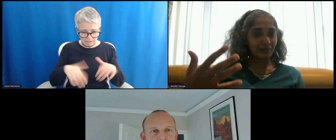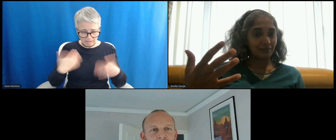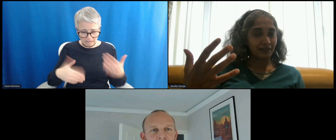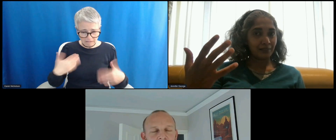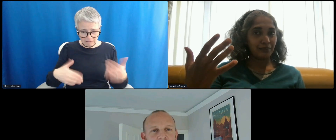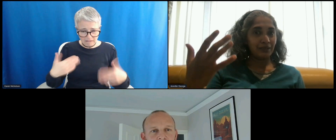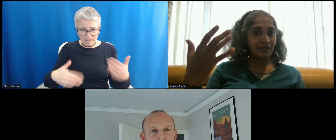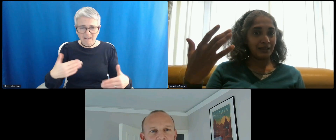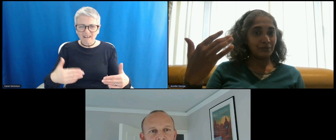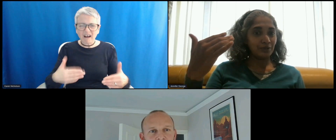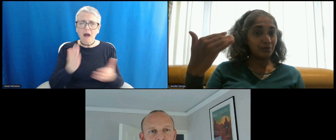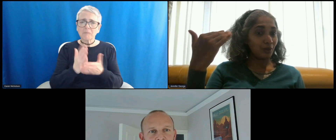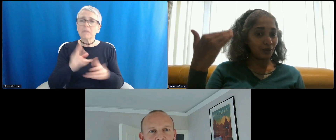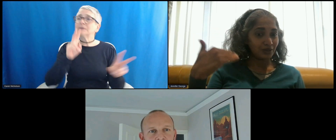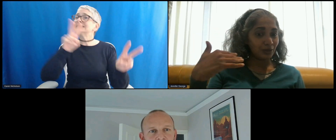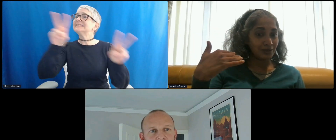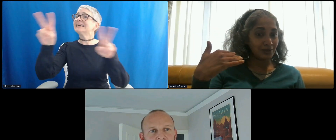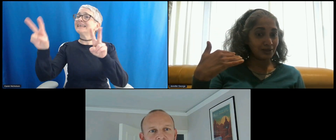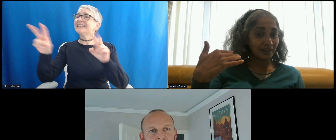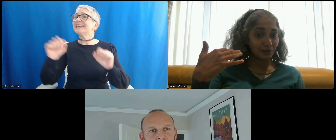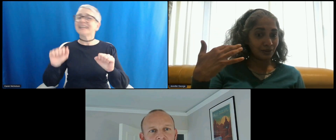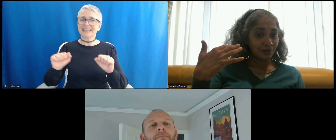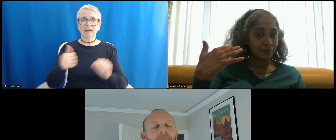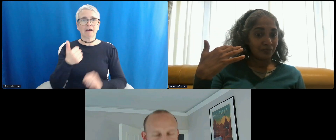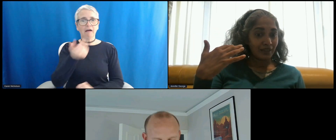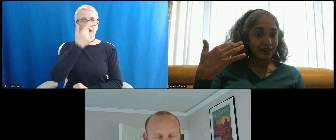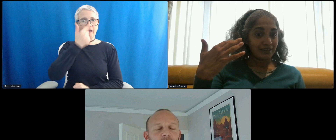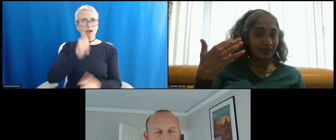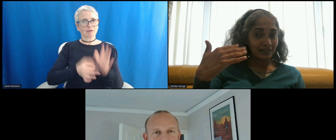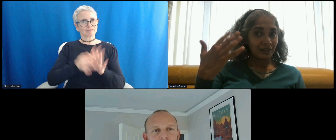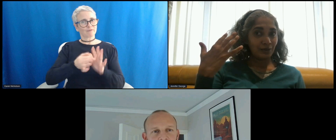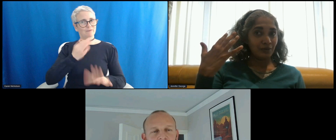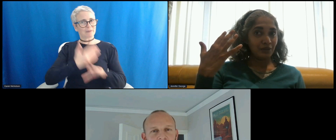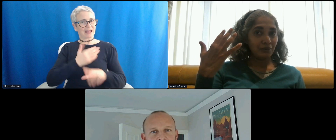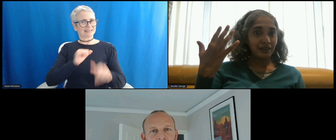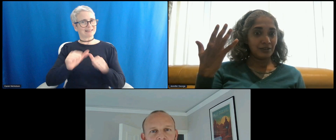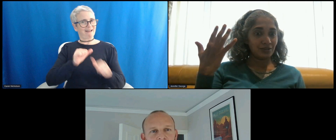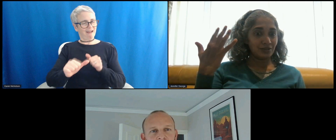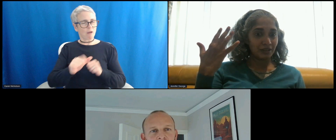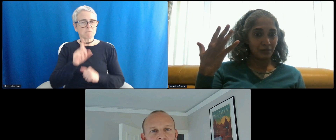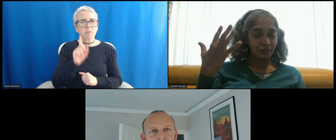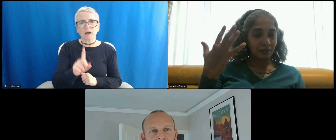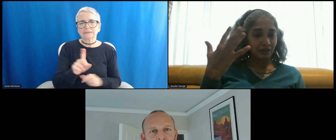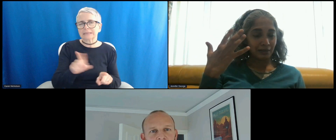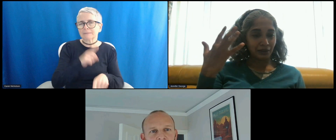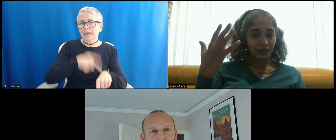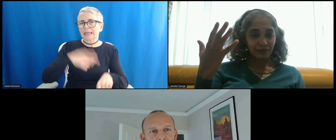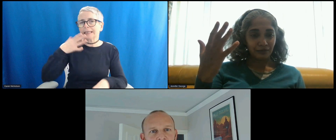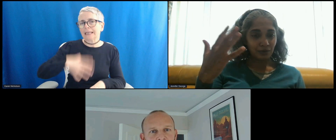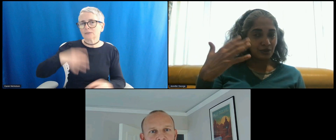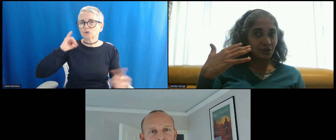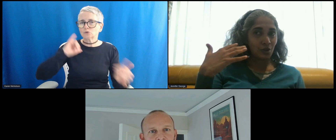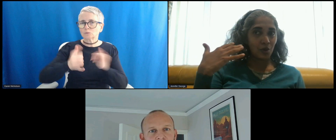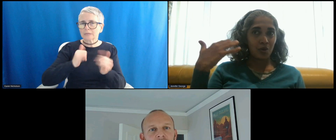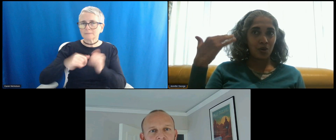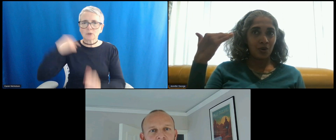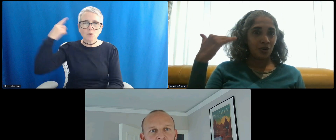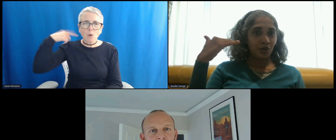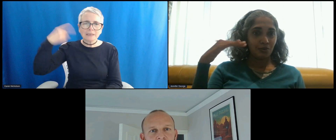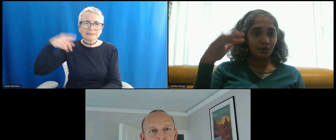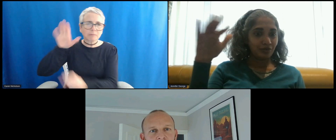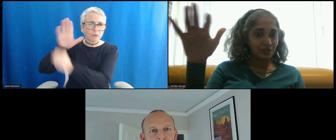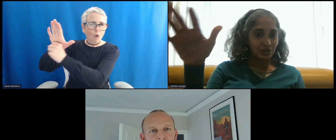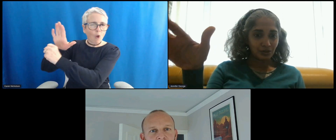at the same time being able to block noise out, and that they could manage by headphones